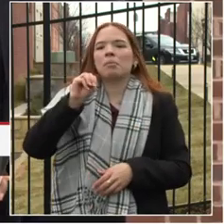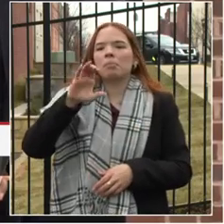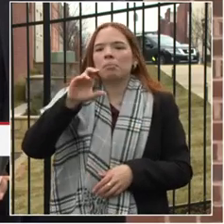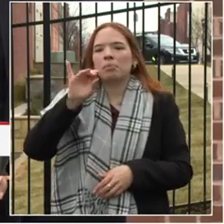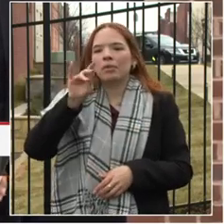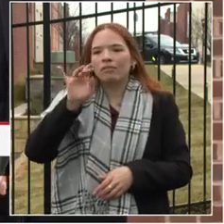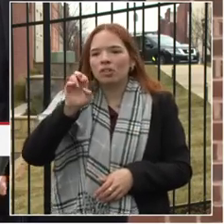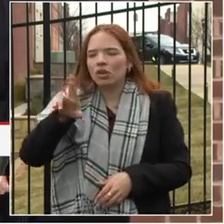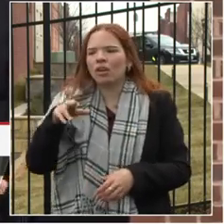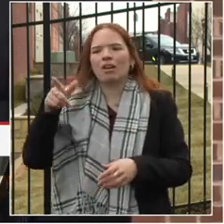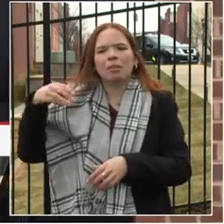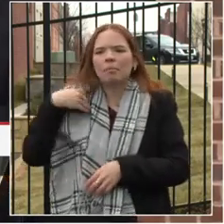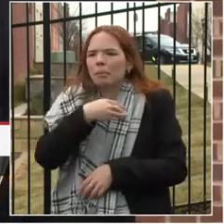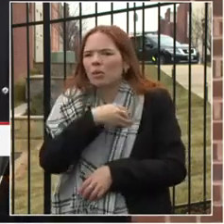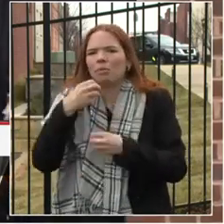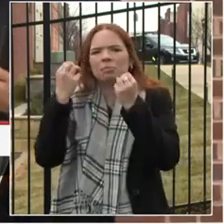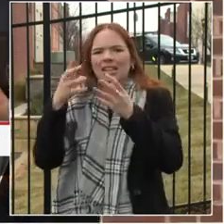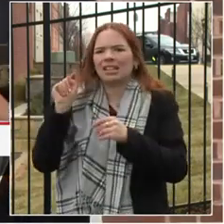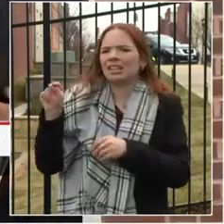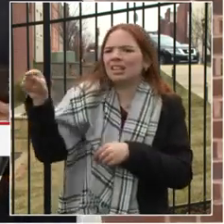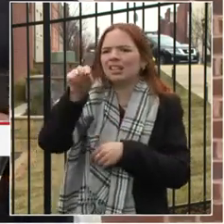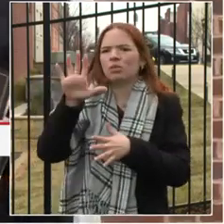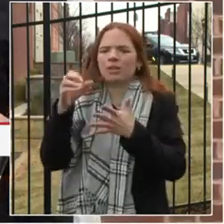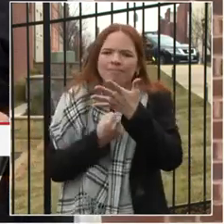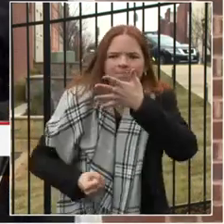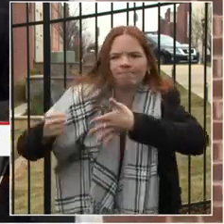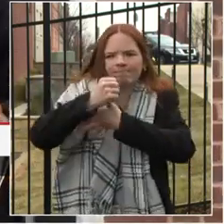the District of Columbia. So thank you all. Thank you,